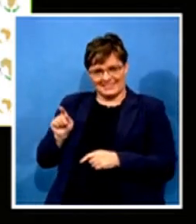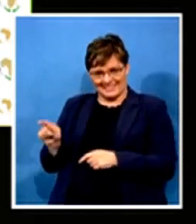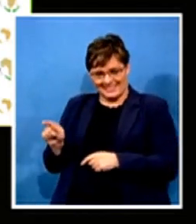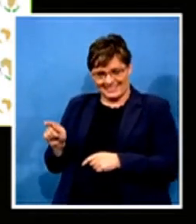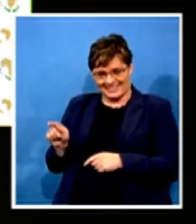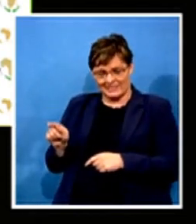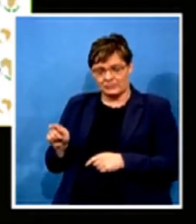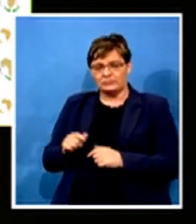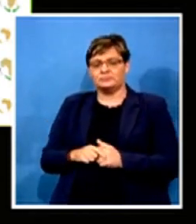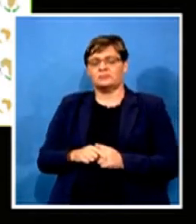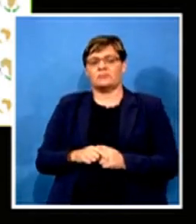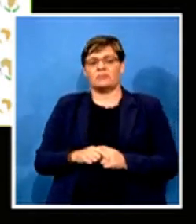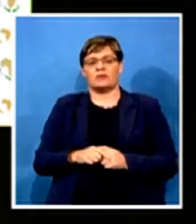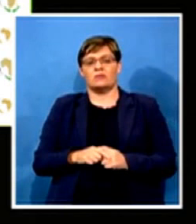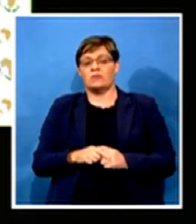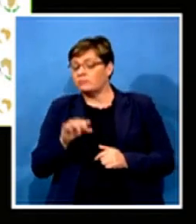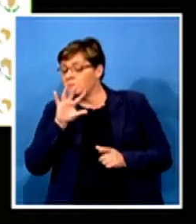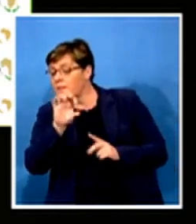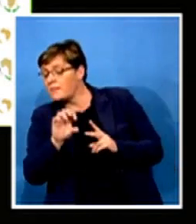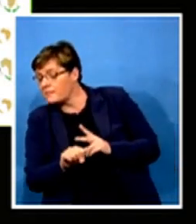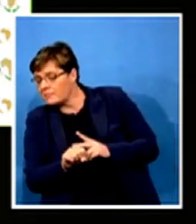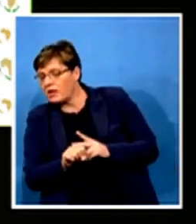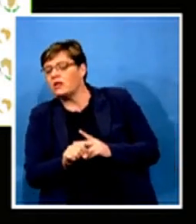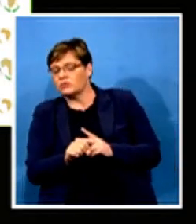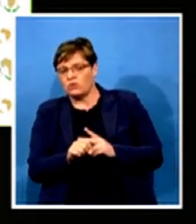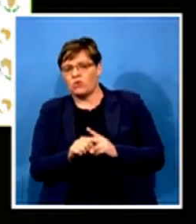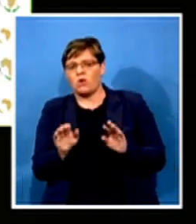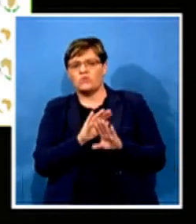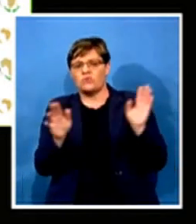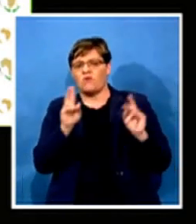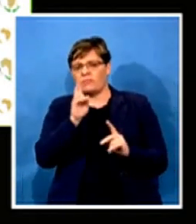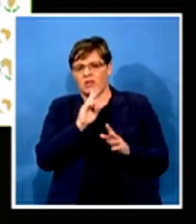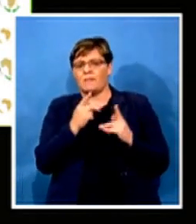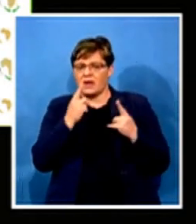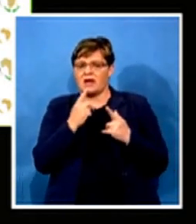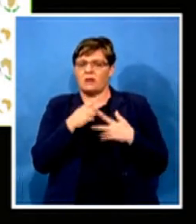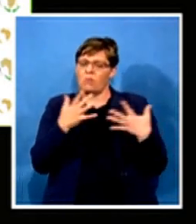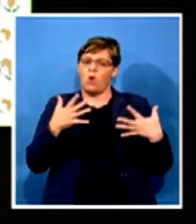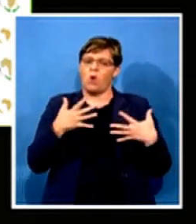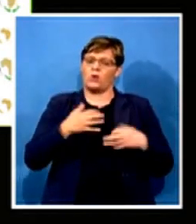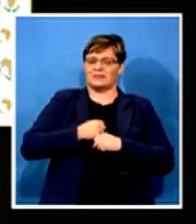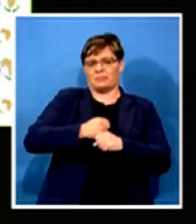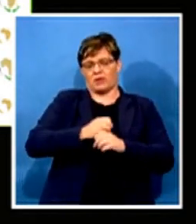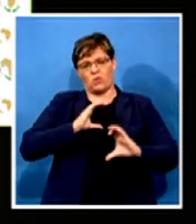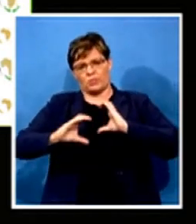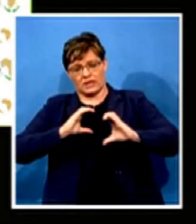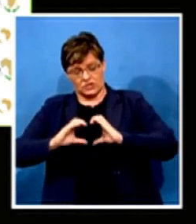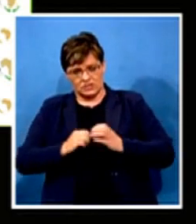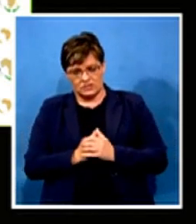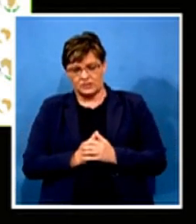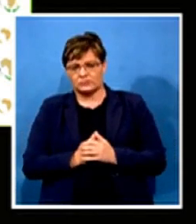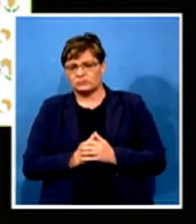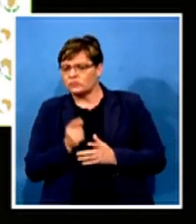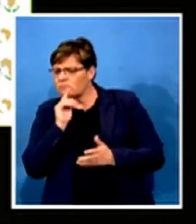to them through a note verbal, of course, which is the diplomatic communication channels to share more information